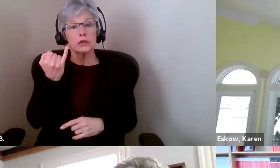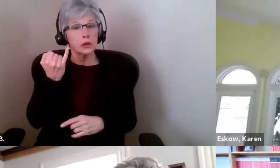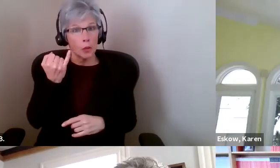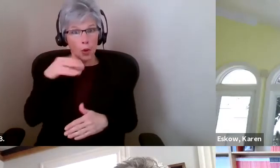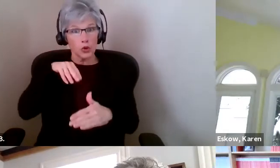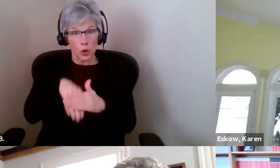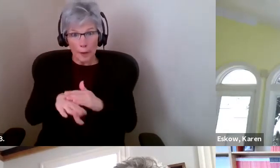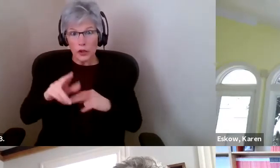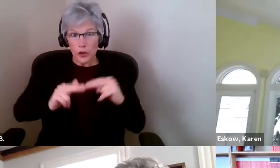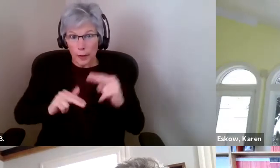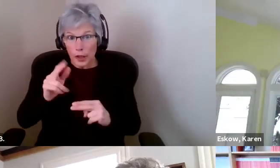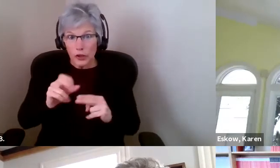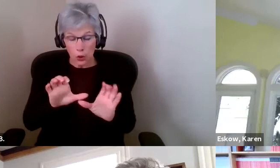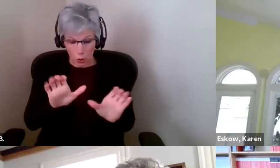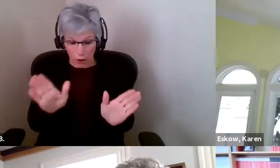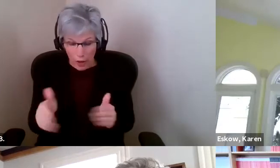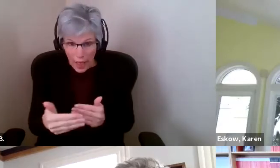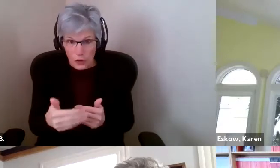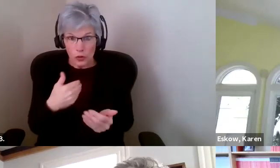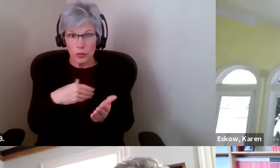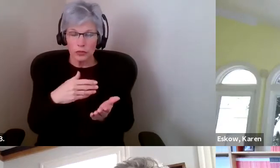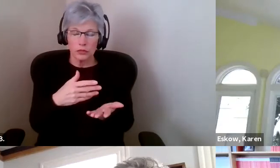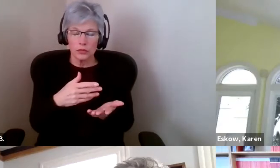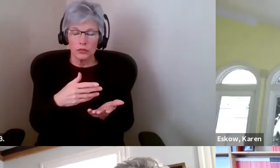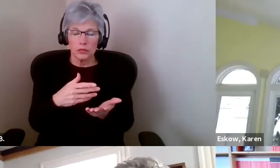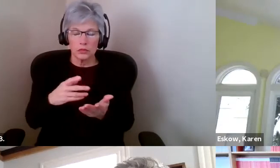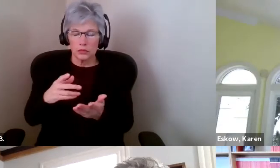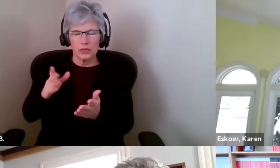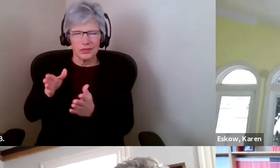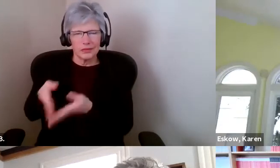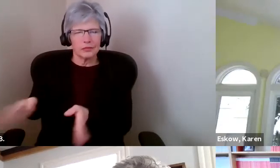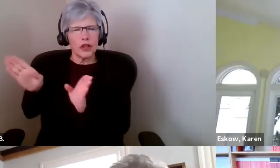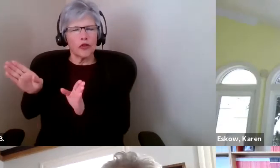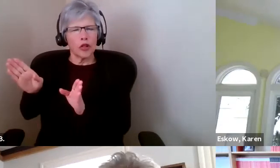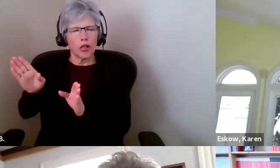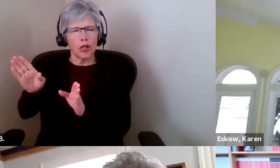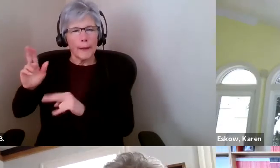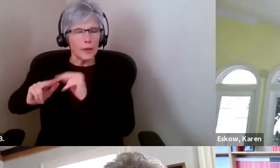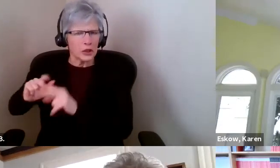different matter. But when it comes to your classroom, because you'll be spending time face-to-face,